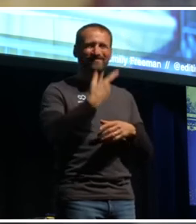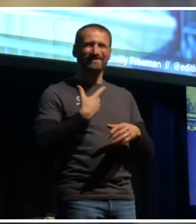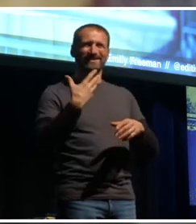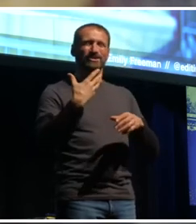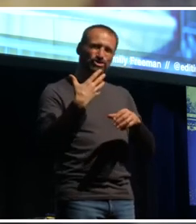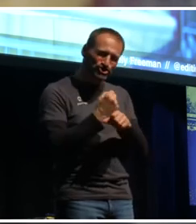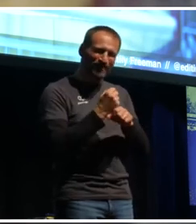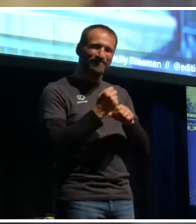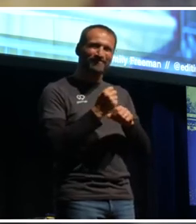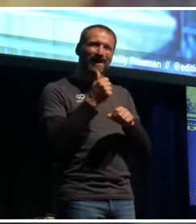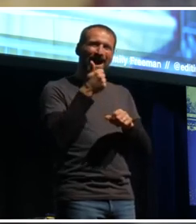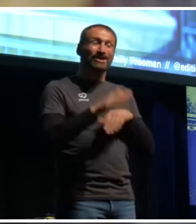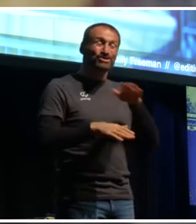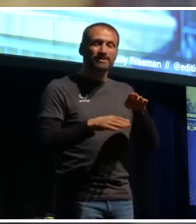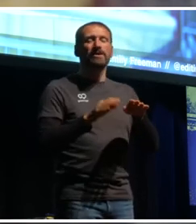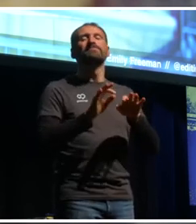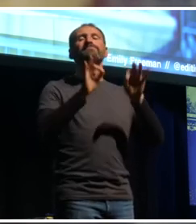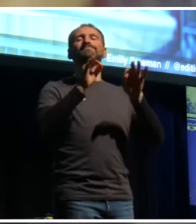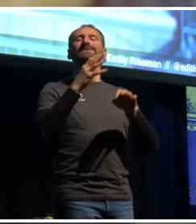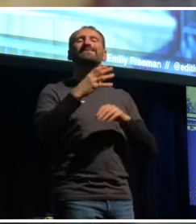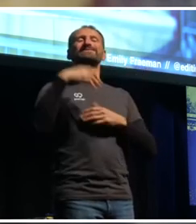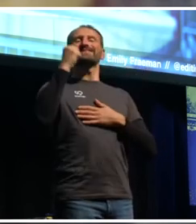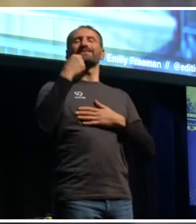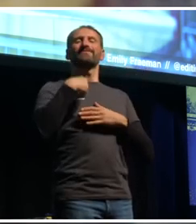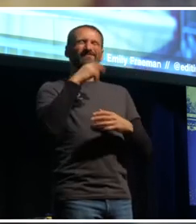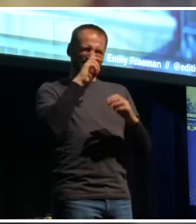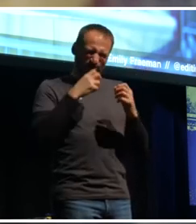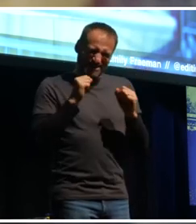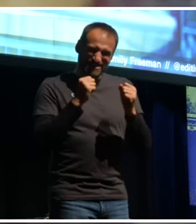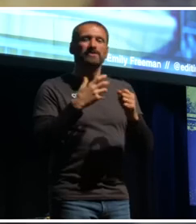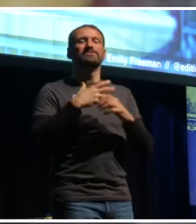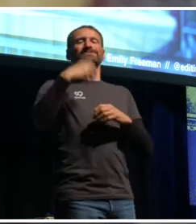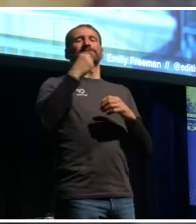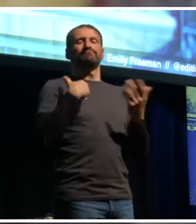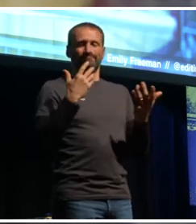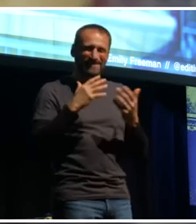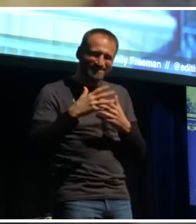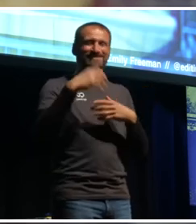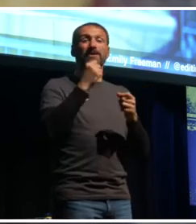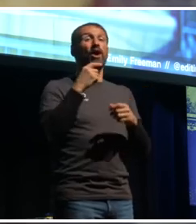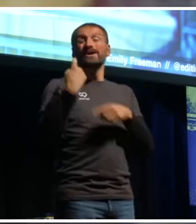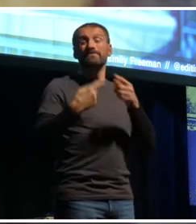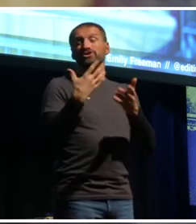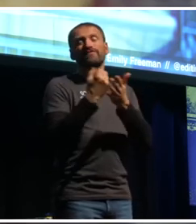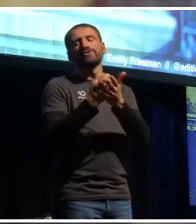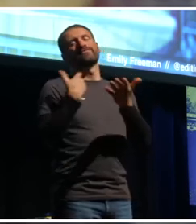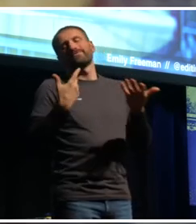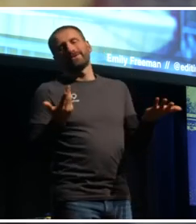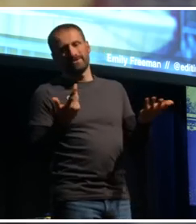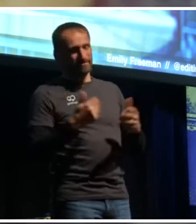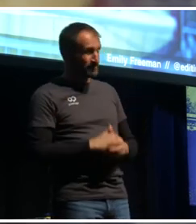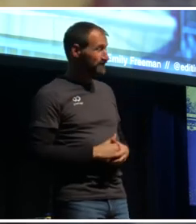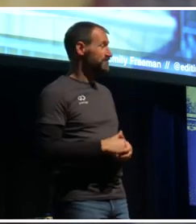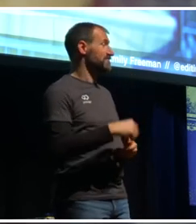Done is better than perfect. This is one of my favorite lessons to live by. Perfectionism is absolutely the enemy of